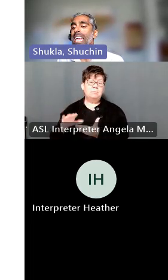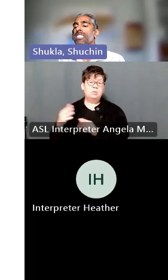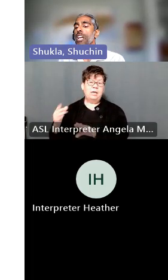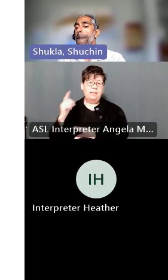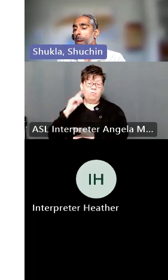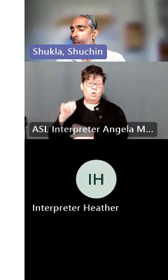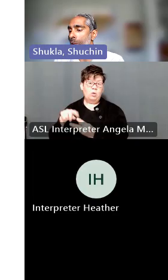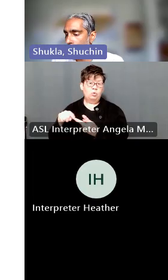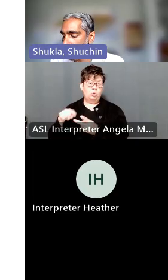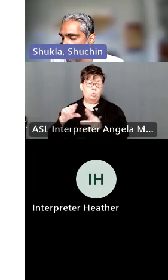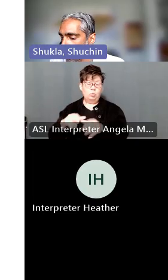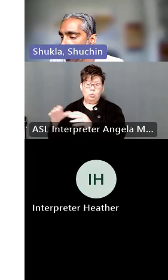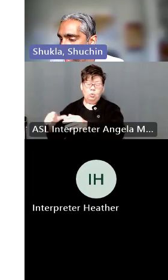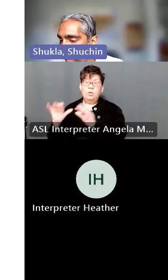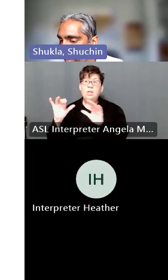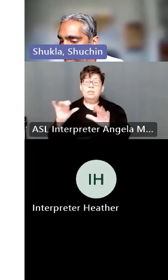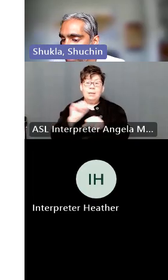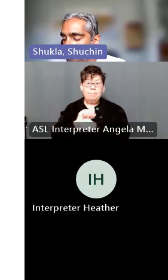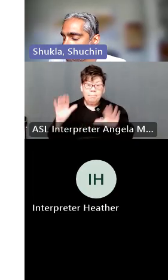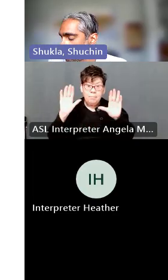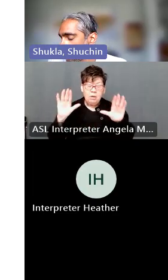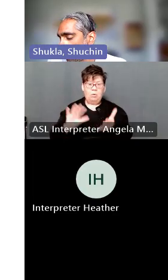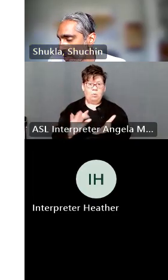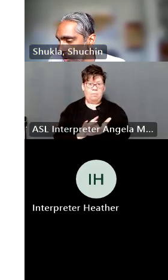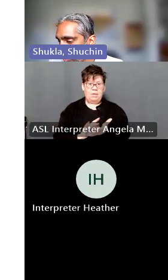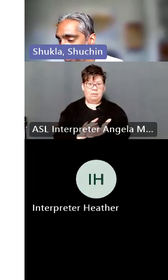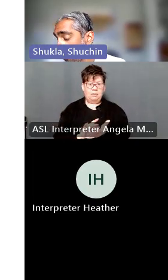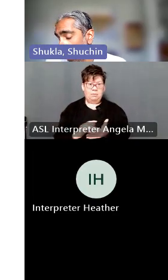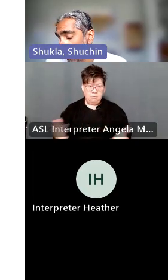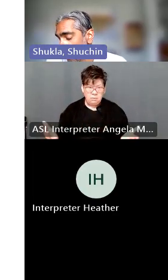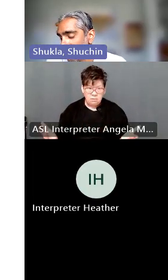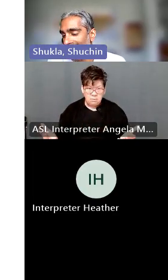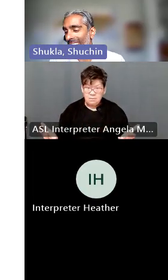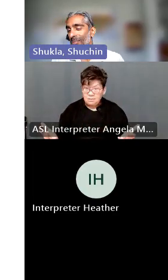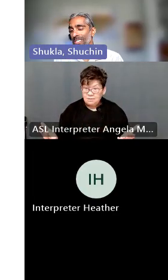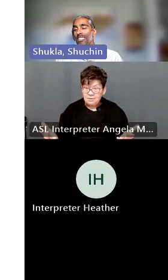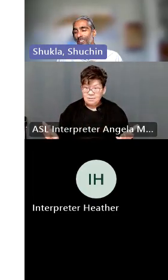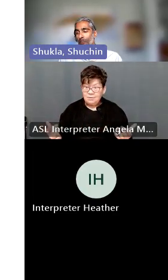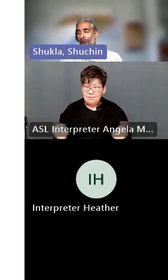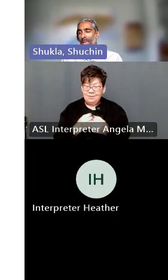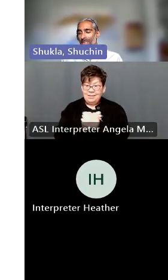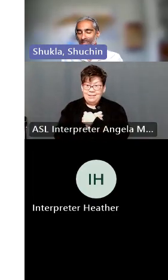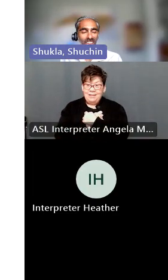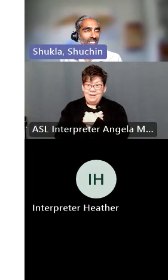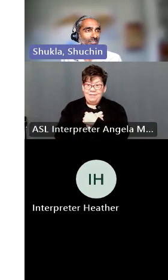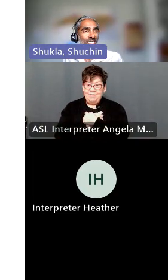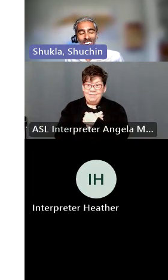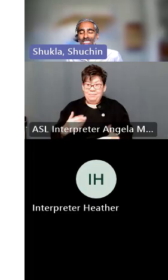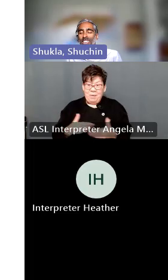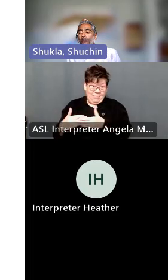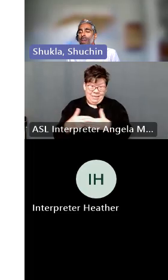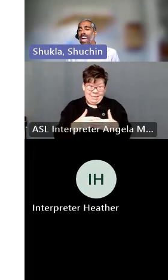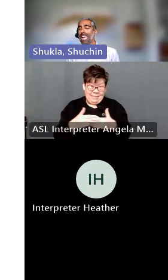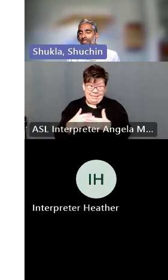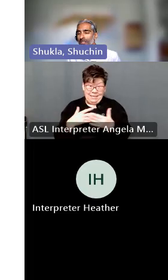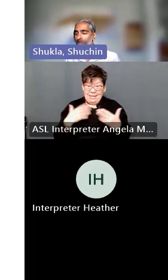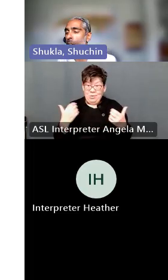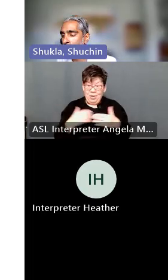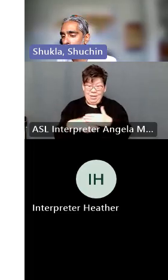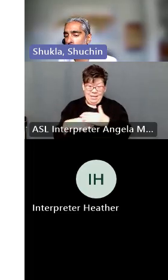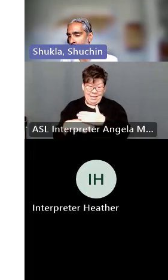groups. That is a miracle medicine, and why, I love babies. I want to deliver more babies if I could,